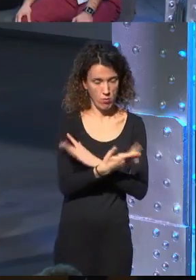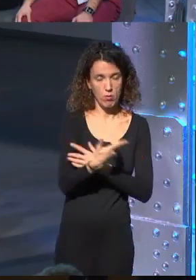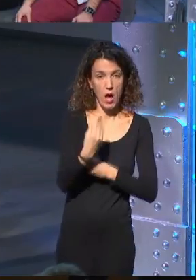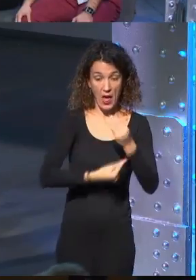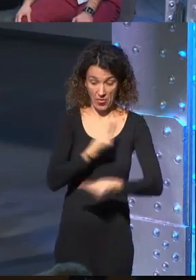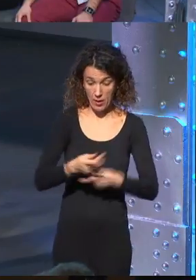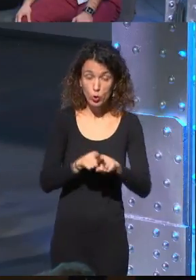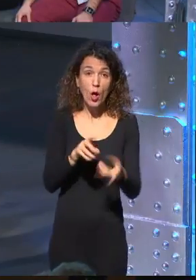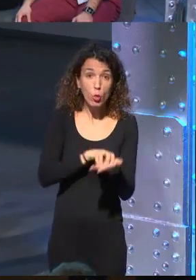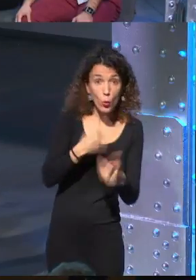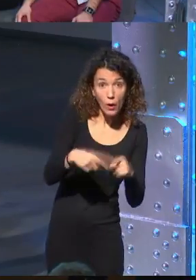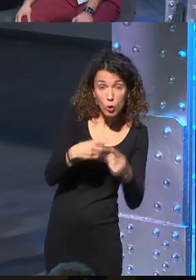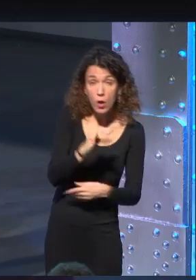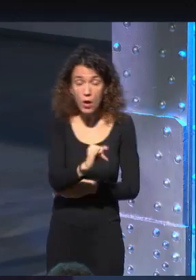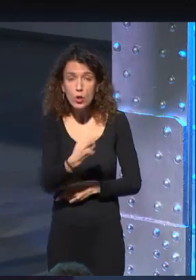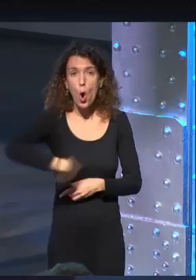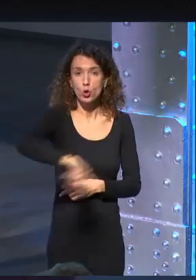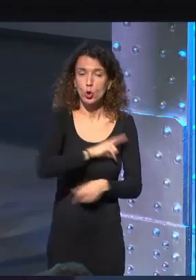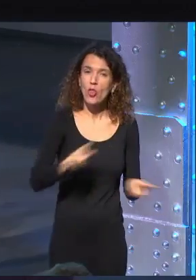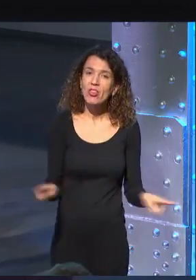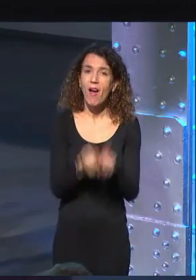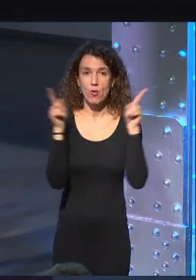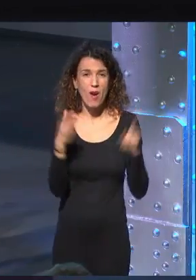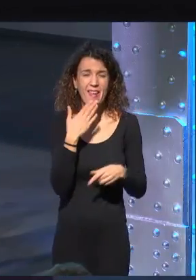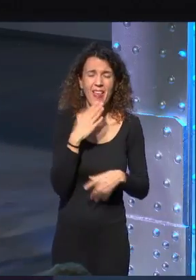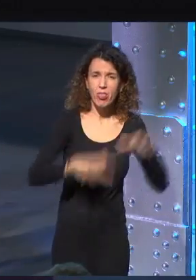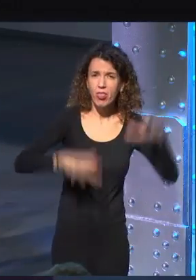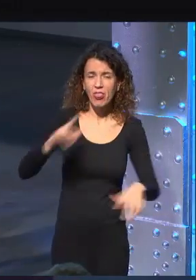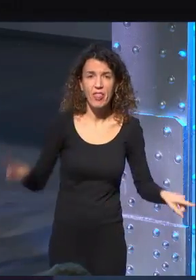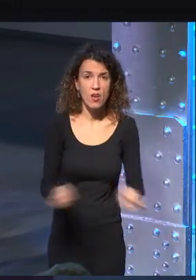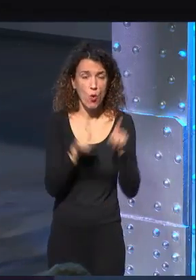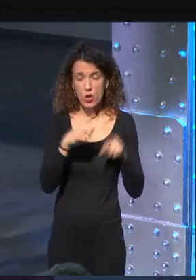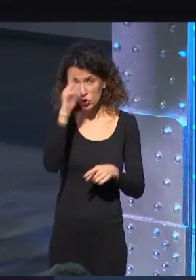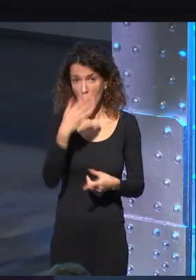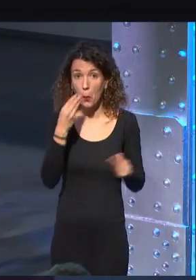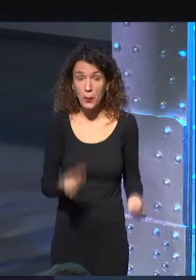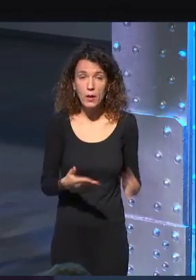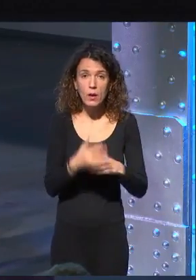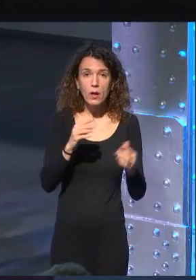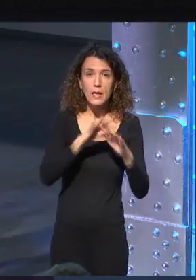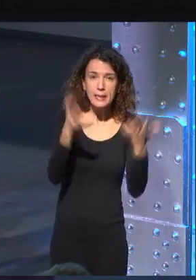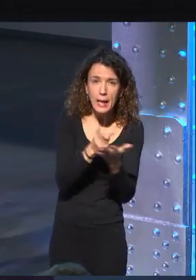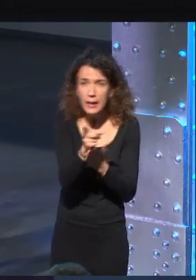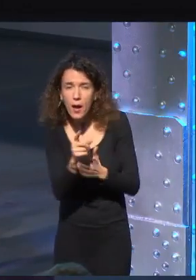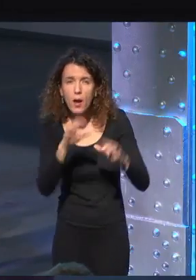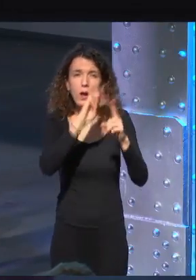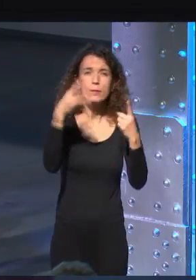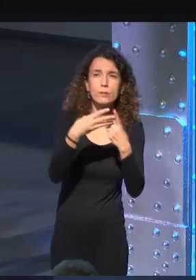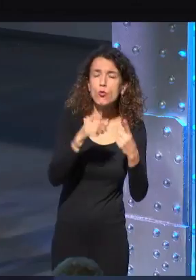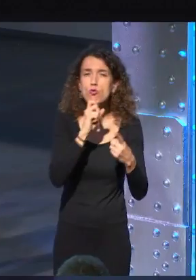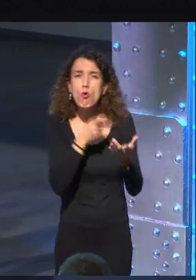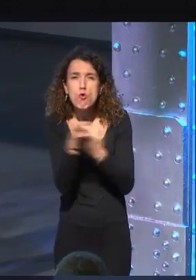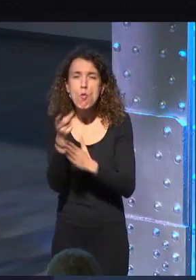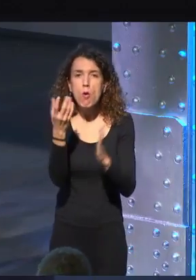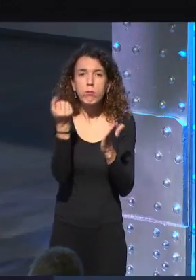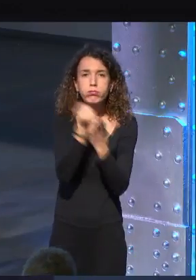is because they are a treasure. So when we have a doubt and we don't know how